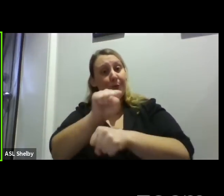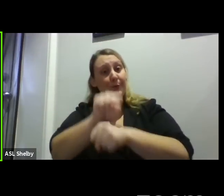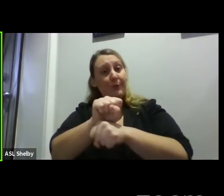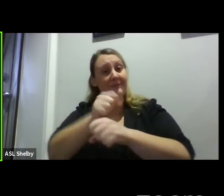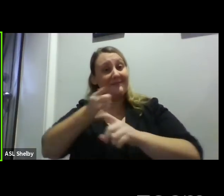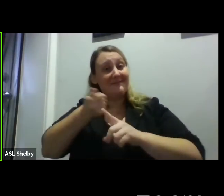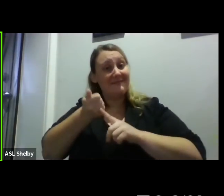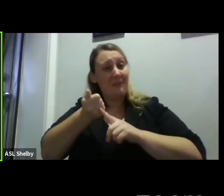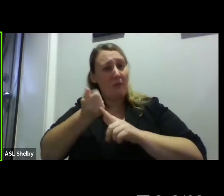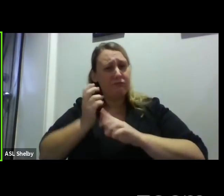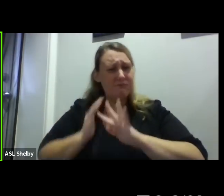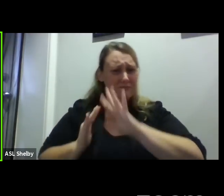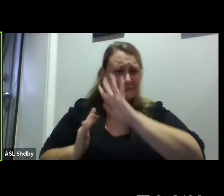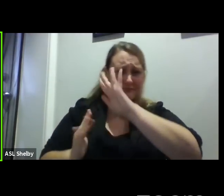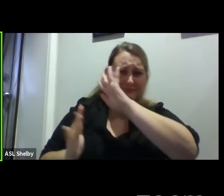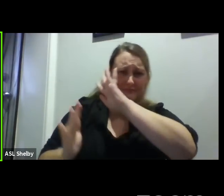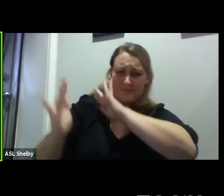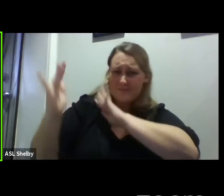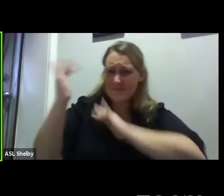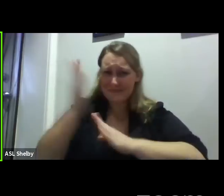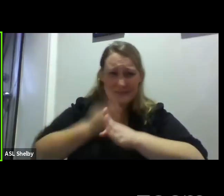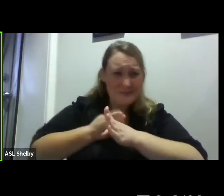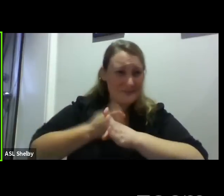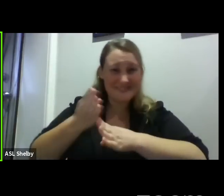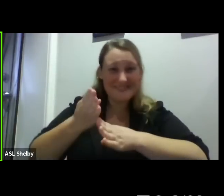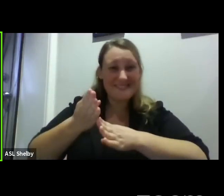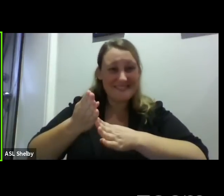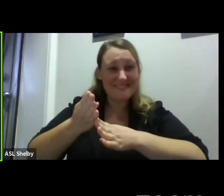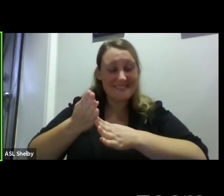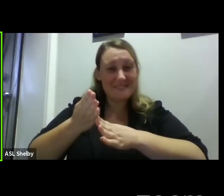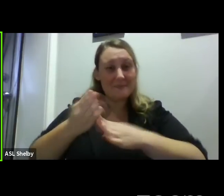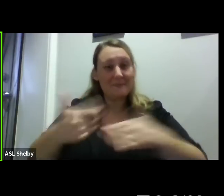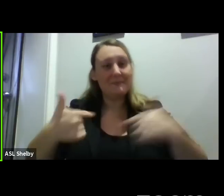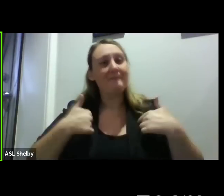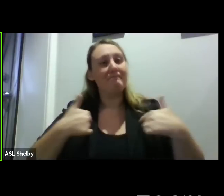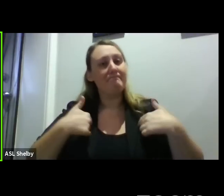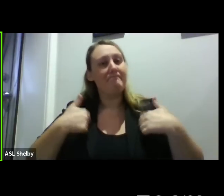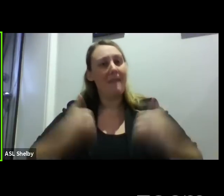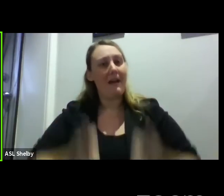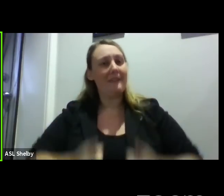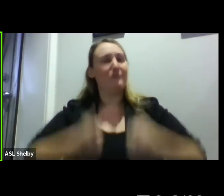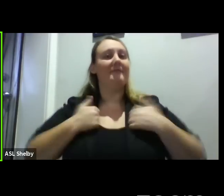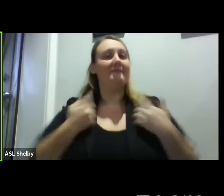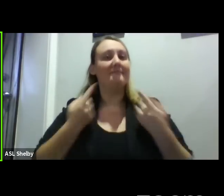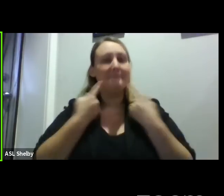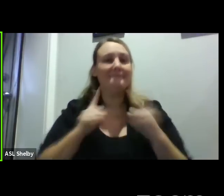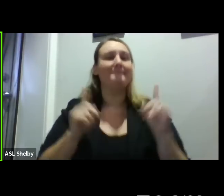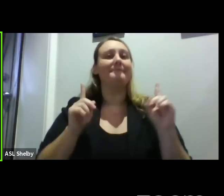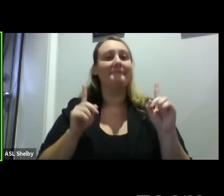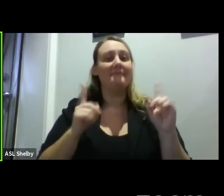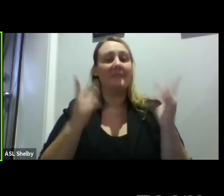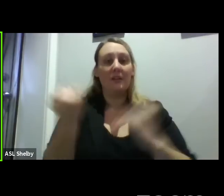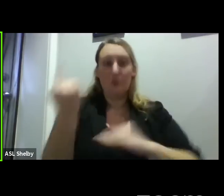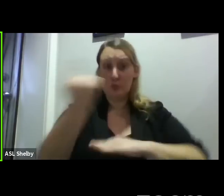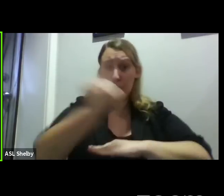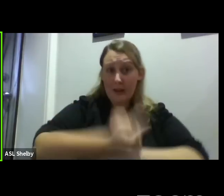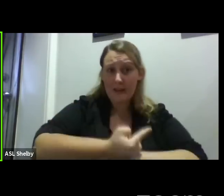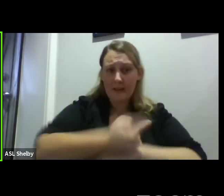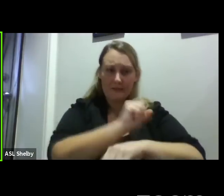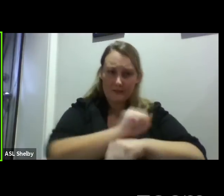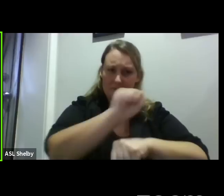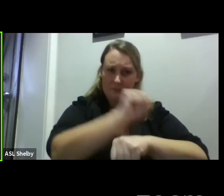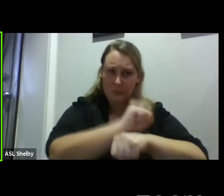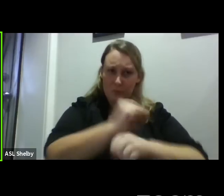history, and I survived through sex work, and I am where I'm at today through sex work.